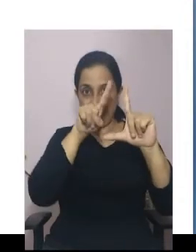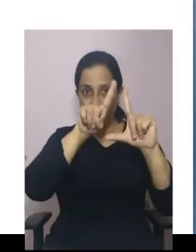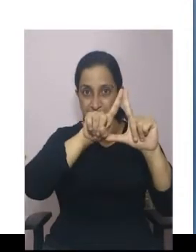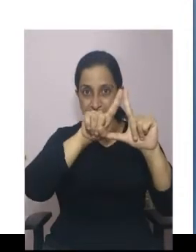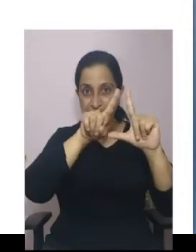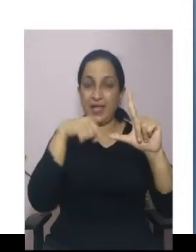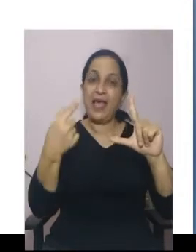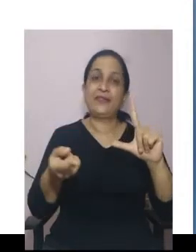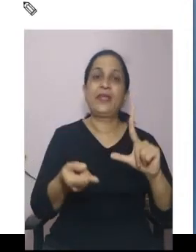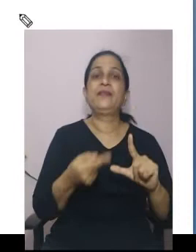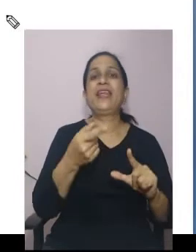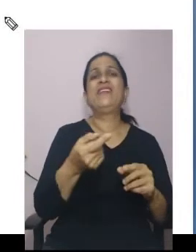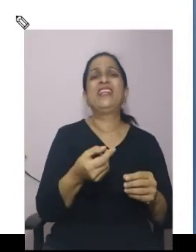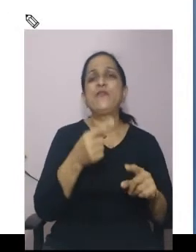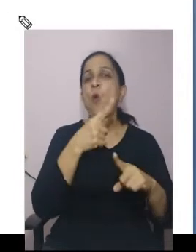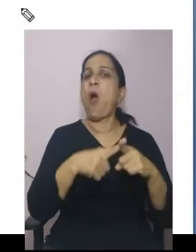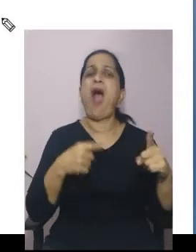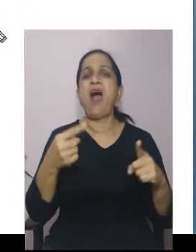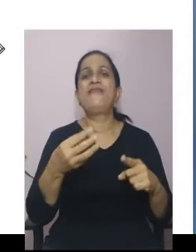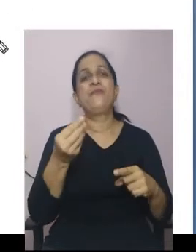for that.